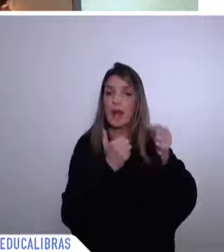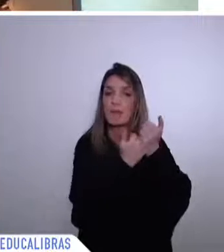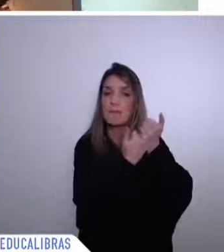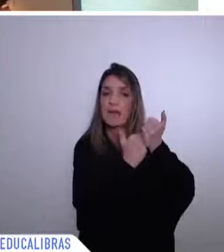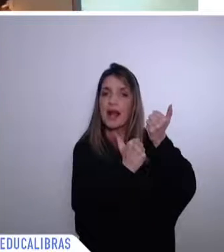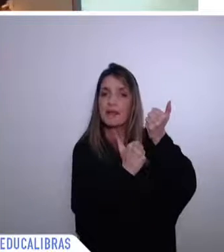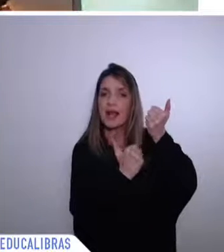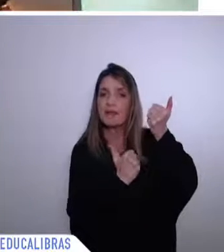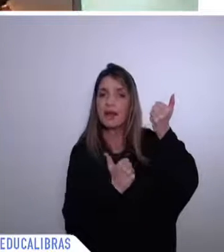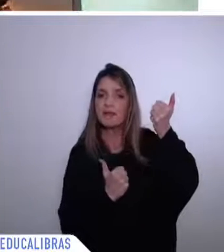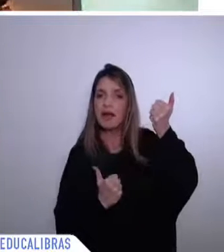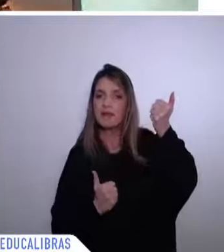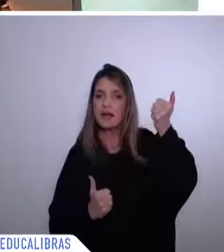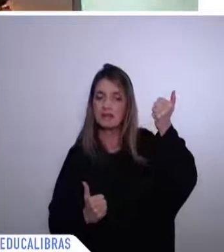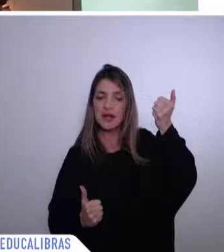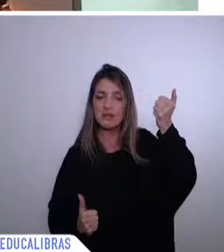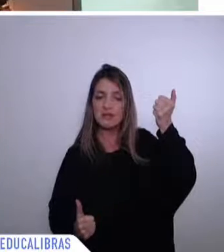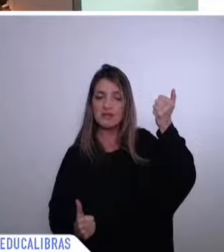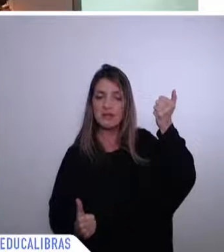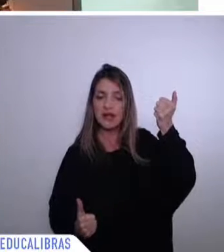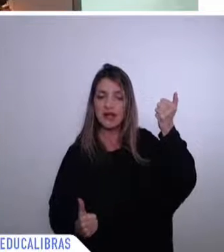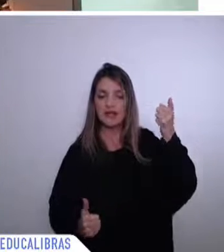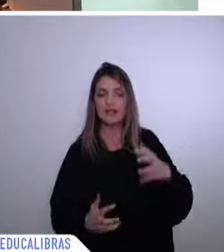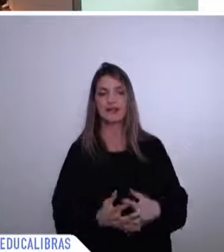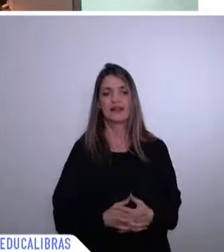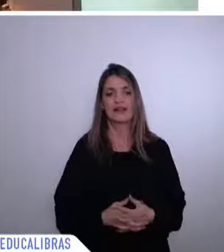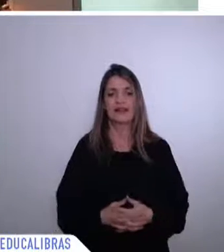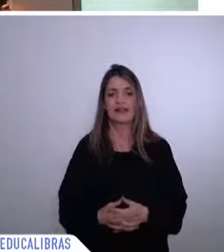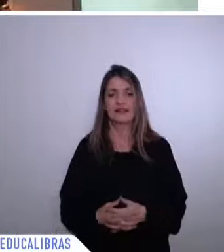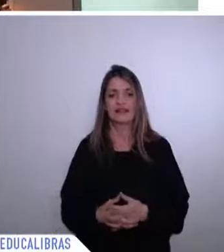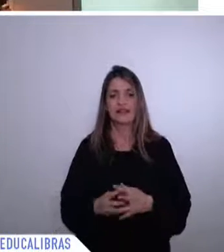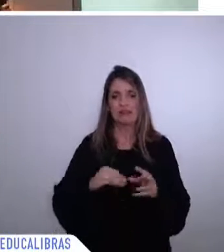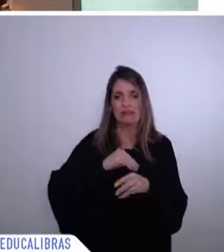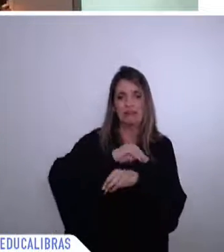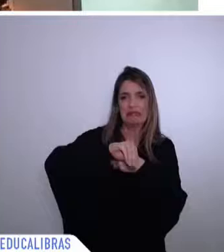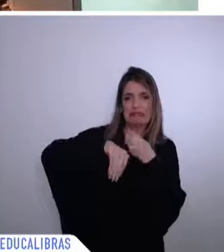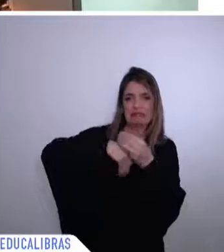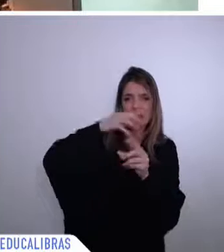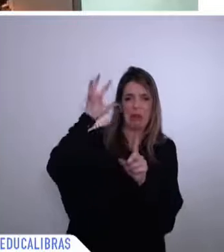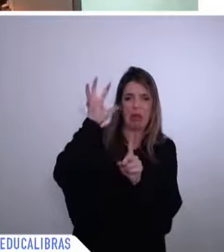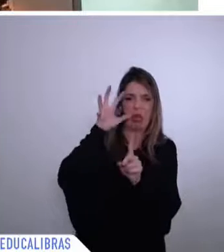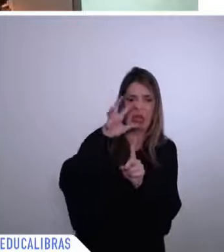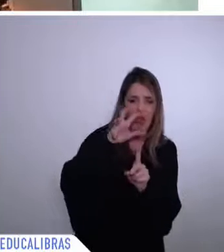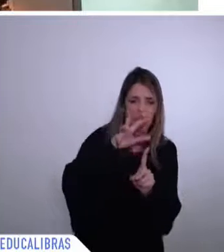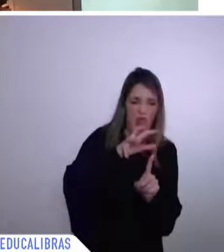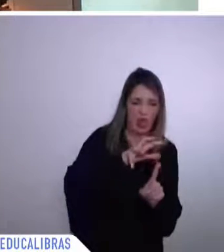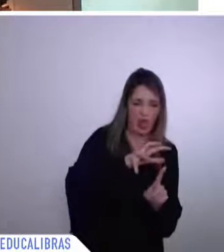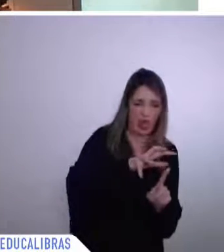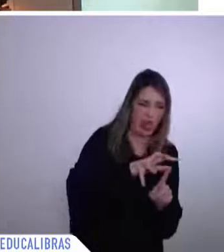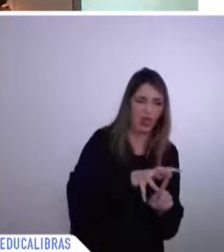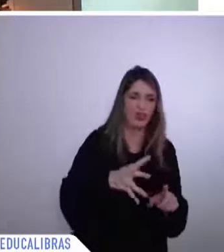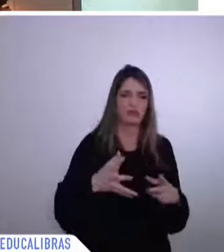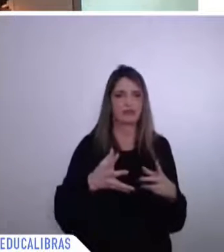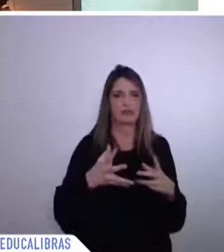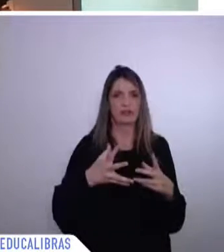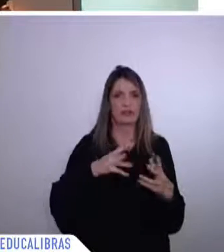their domicile, because they do not have a stable income and it's not enough for their own sustain.